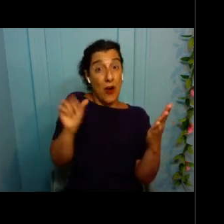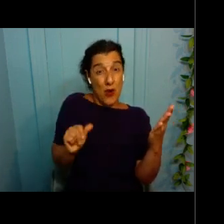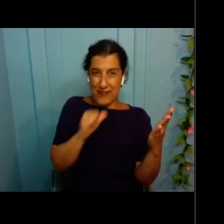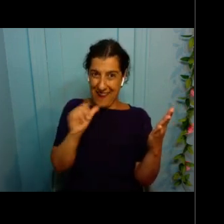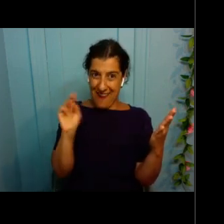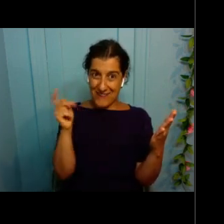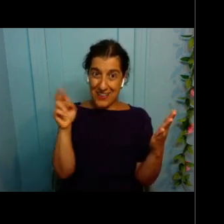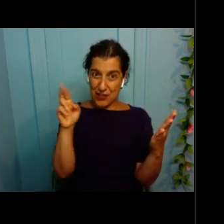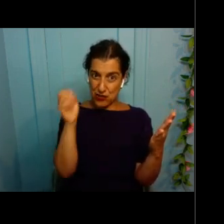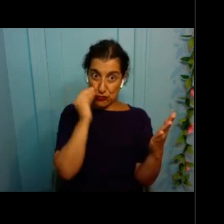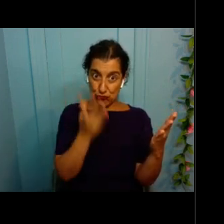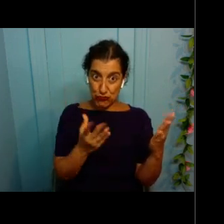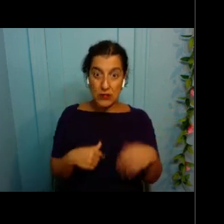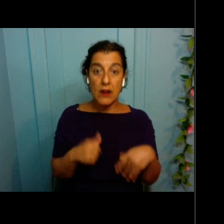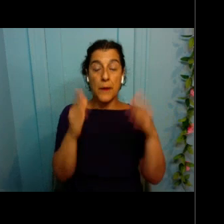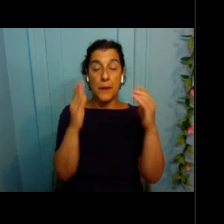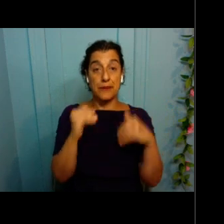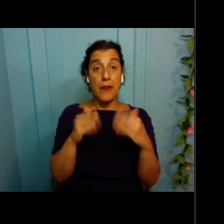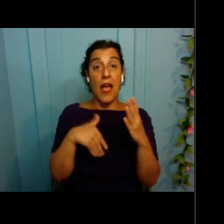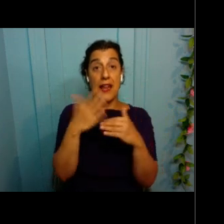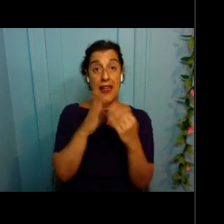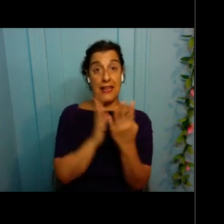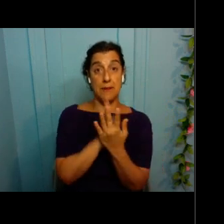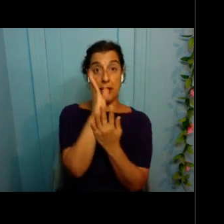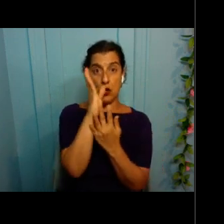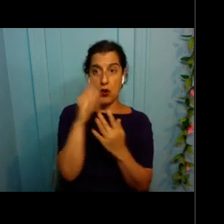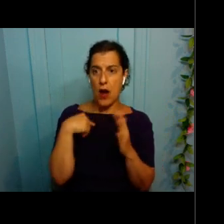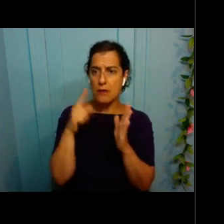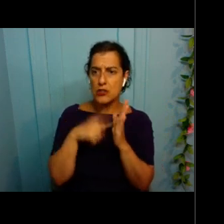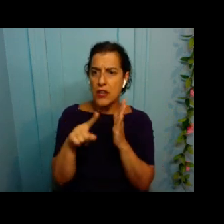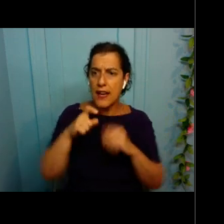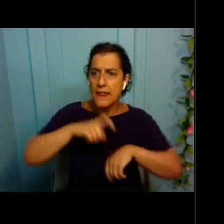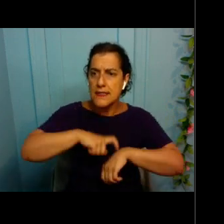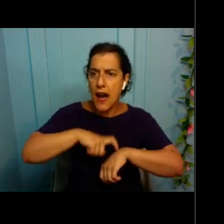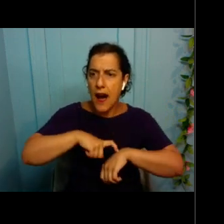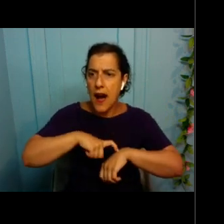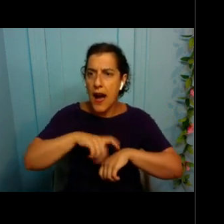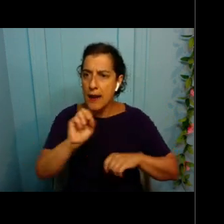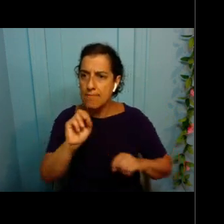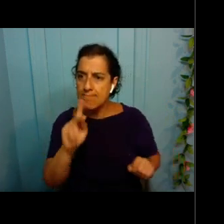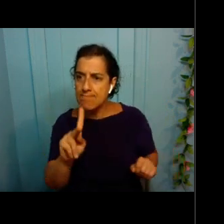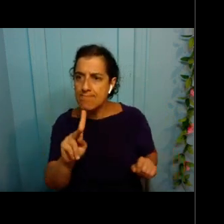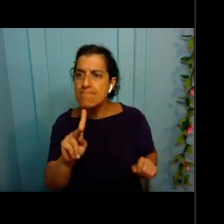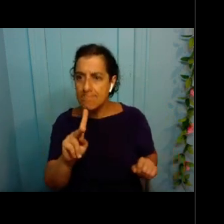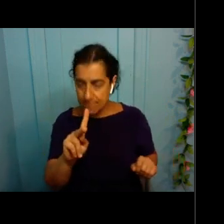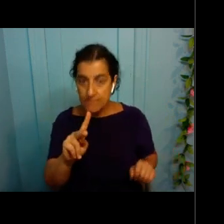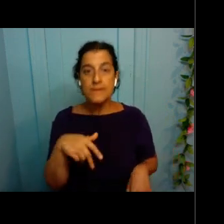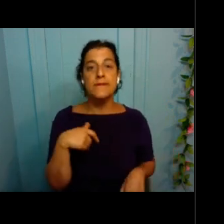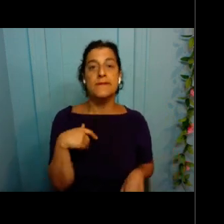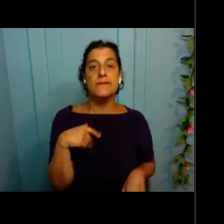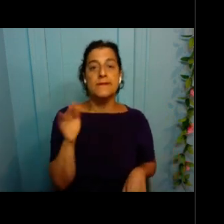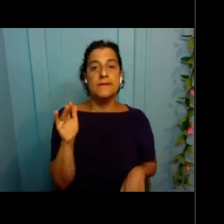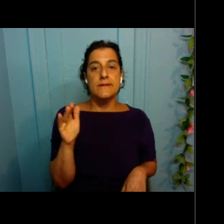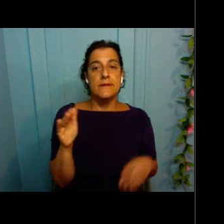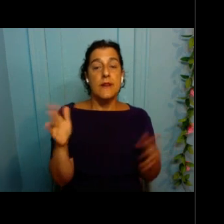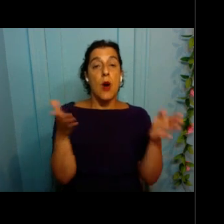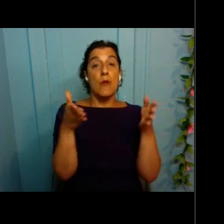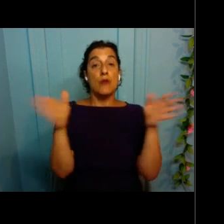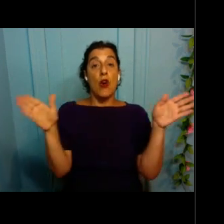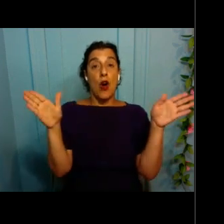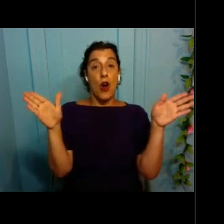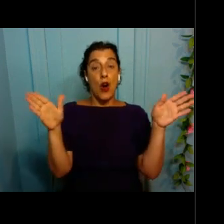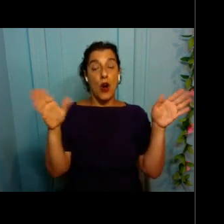Okay, so the next pillar, I'm just checking time here. All right, is broadening the scope. So